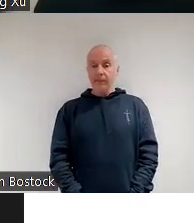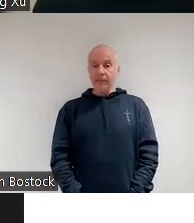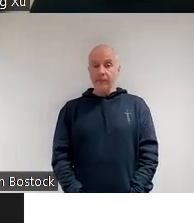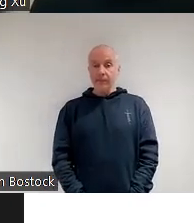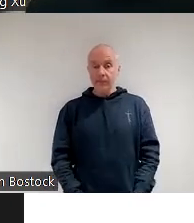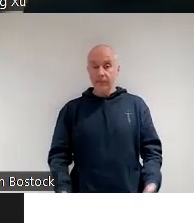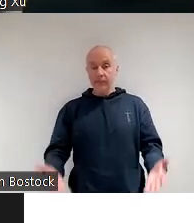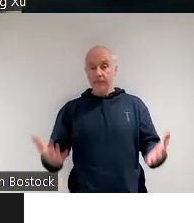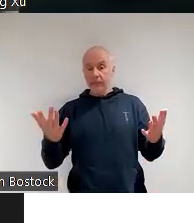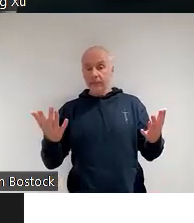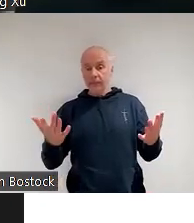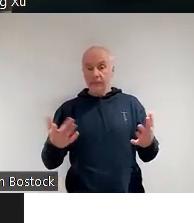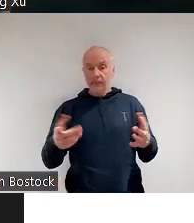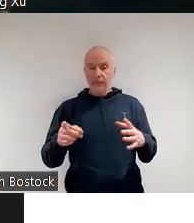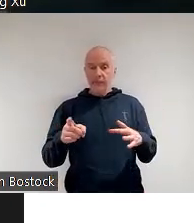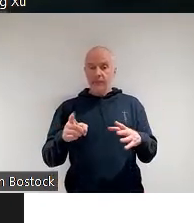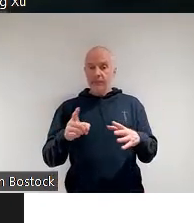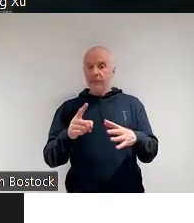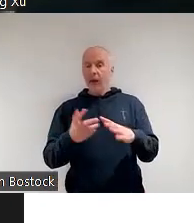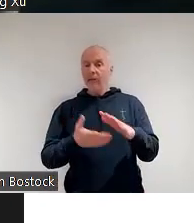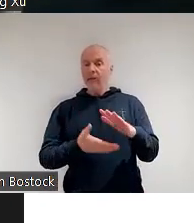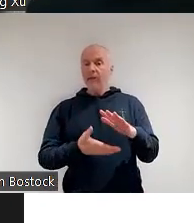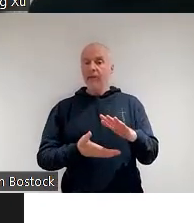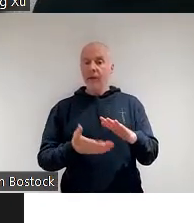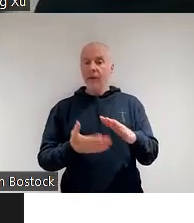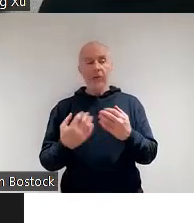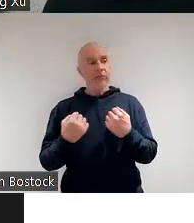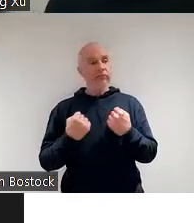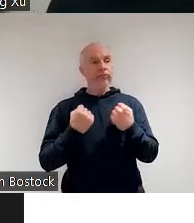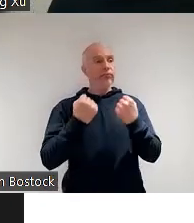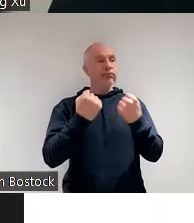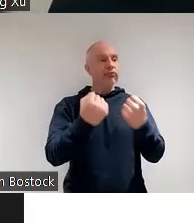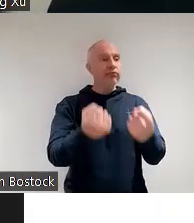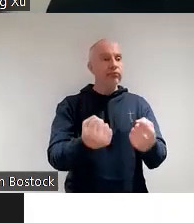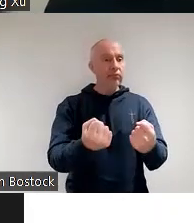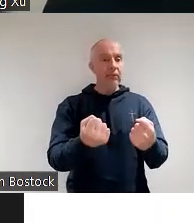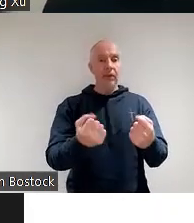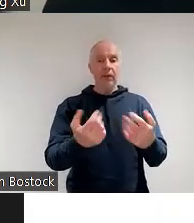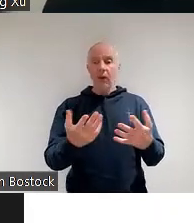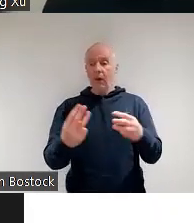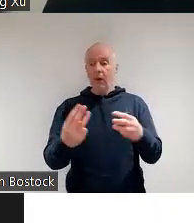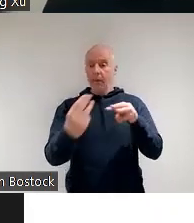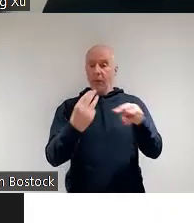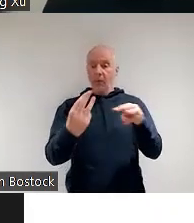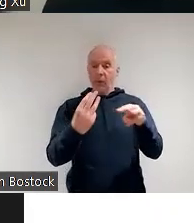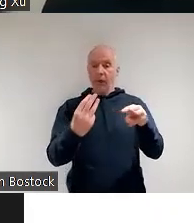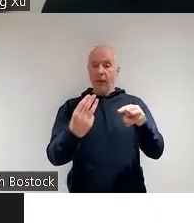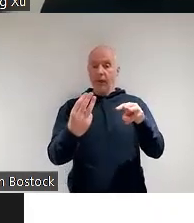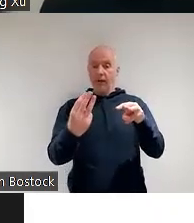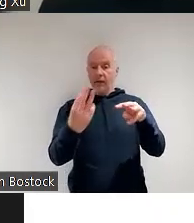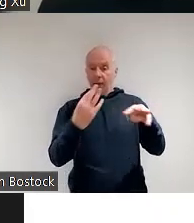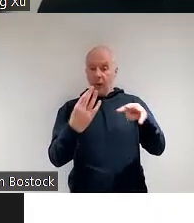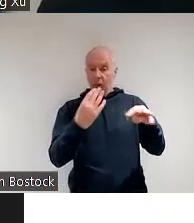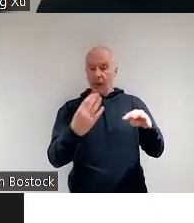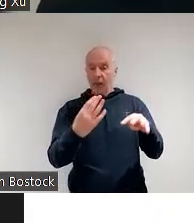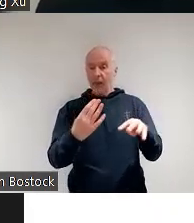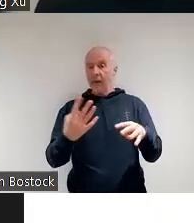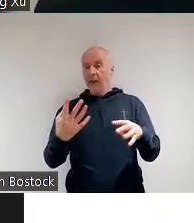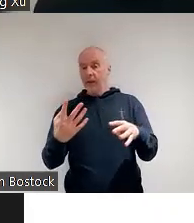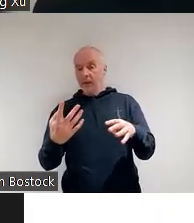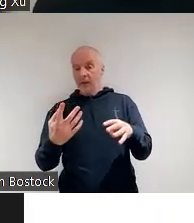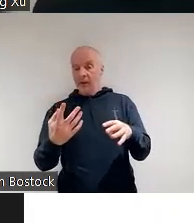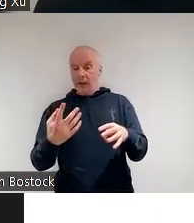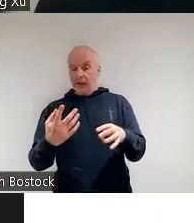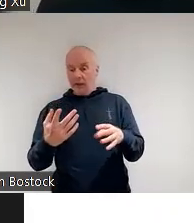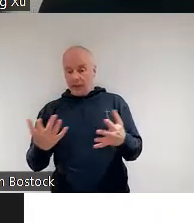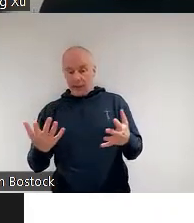somewhere, especially if you're using a road or motorway, that is where, of course, you are going to sometimes need to top